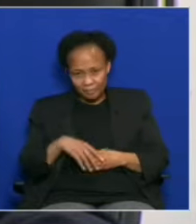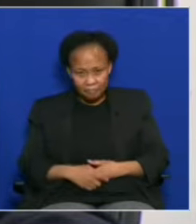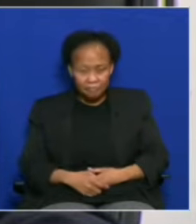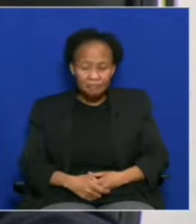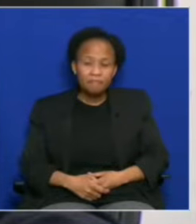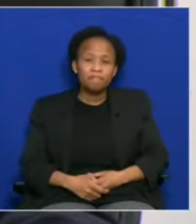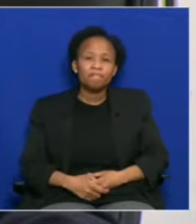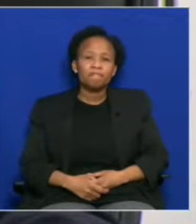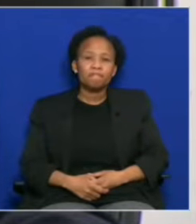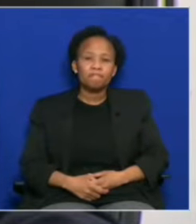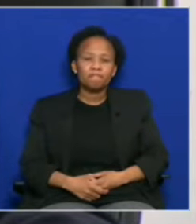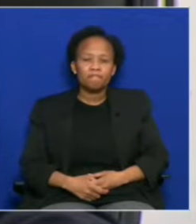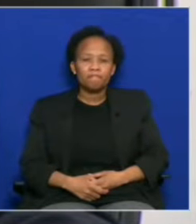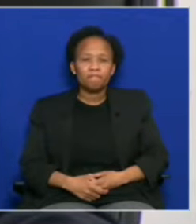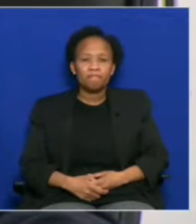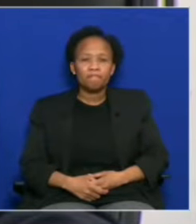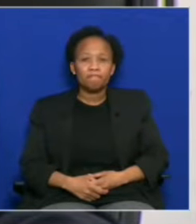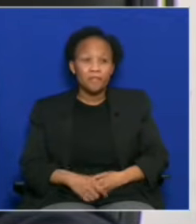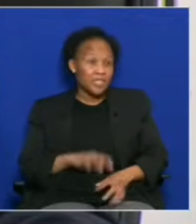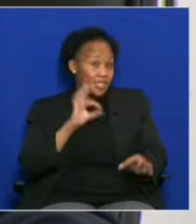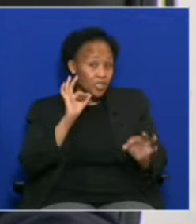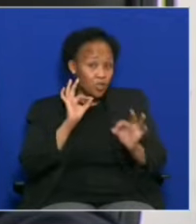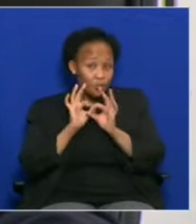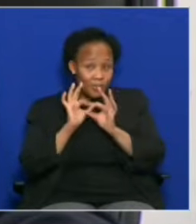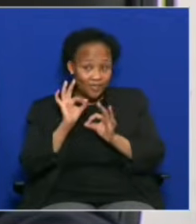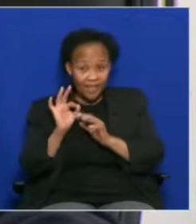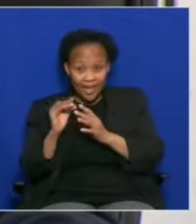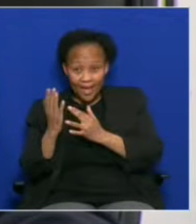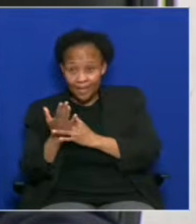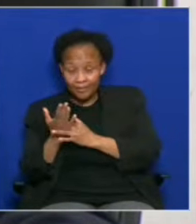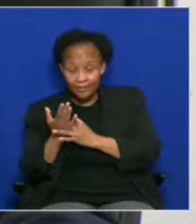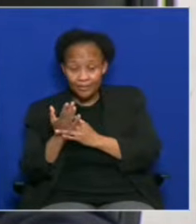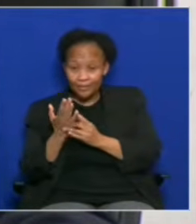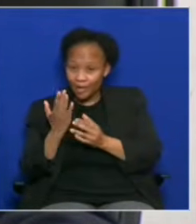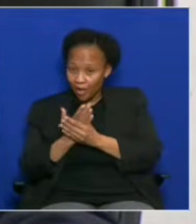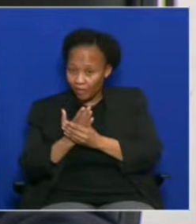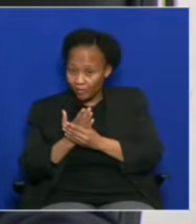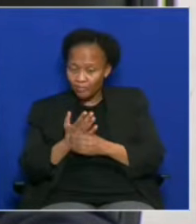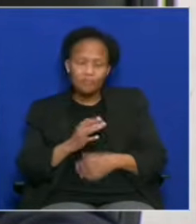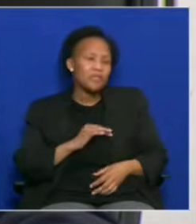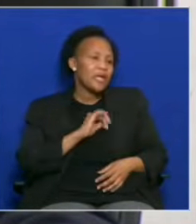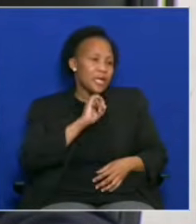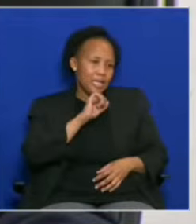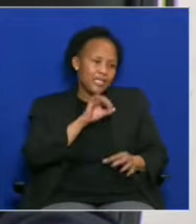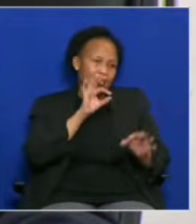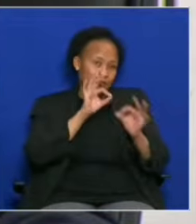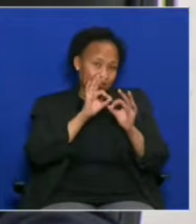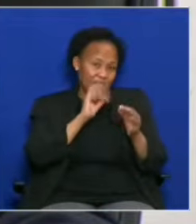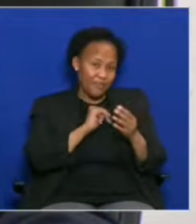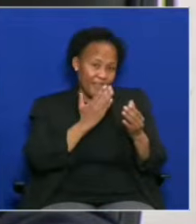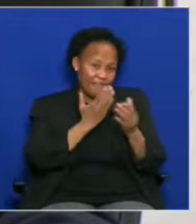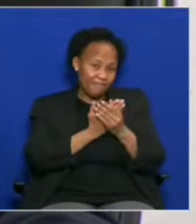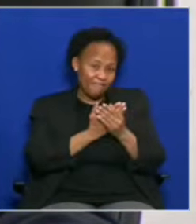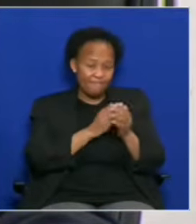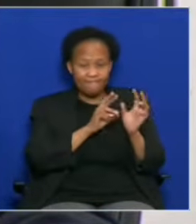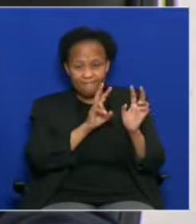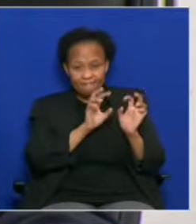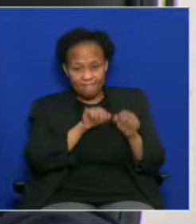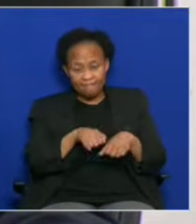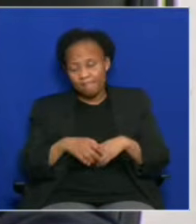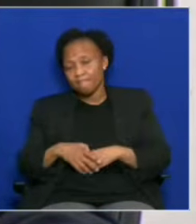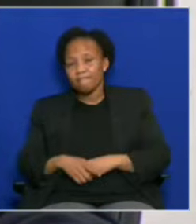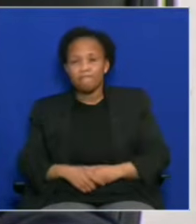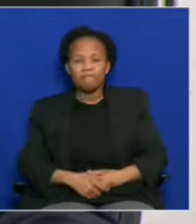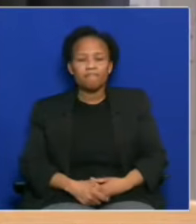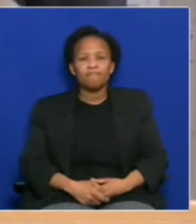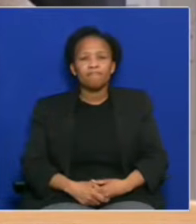case? In this particular matter. Yes. Yes, sir. What I'm struggling